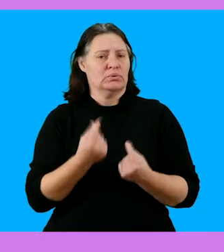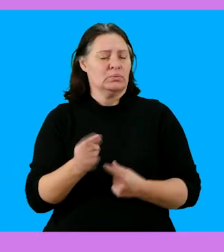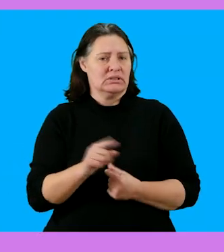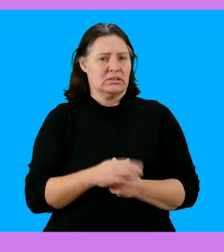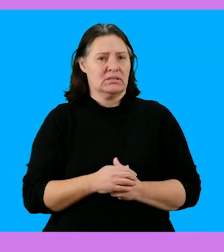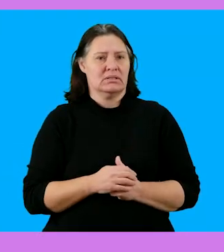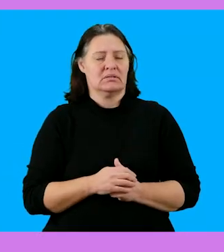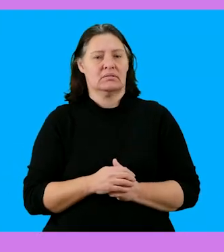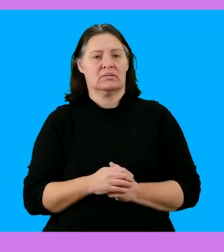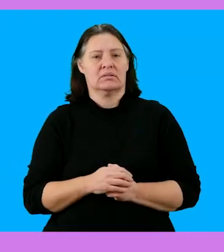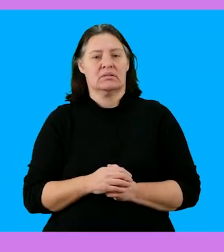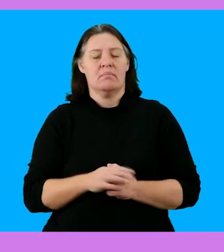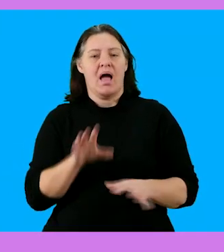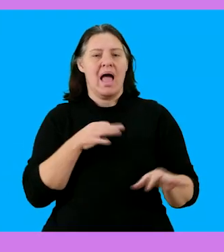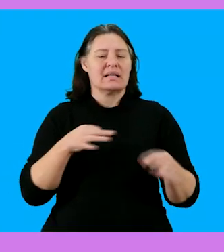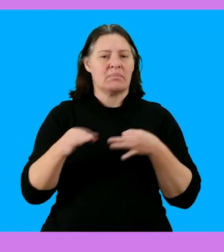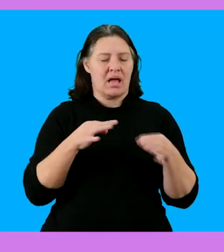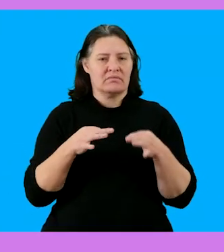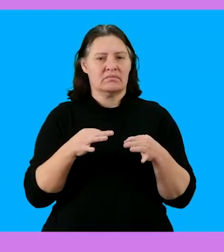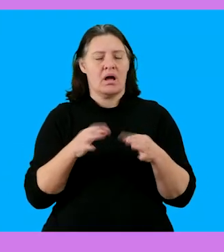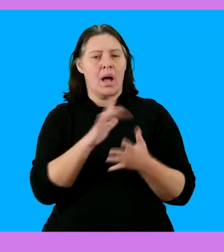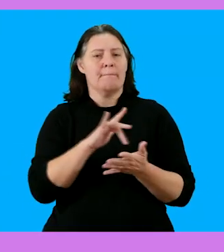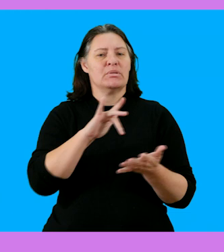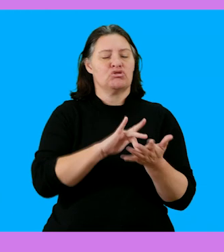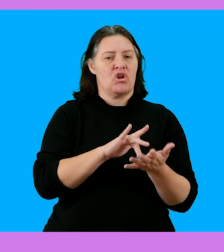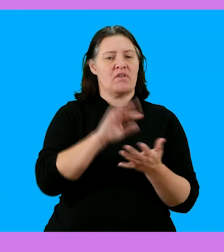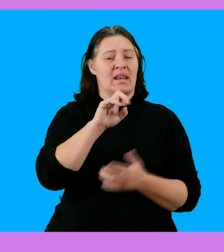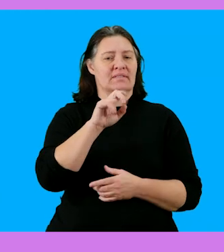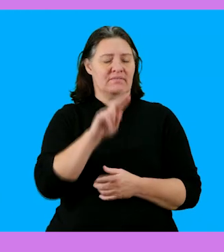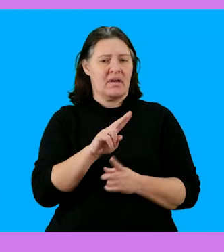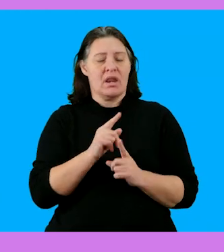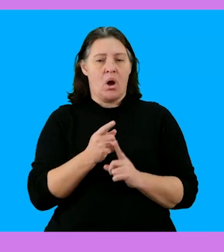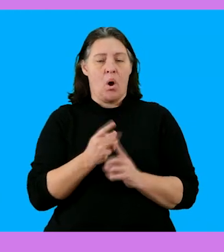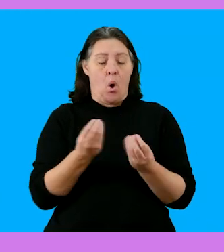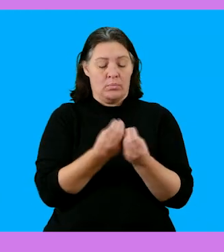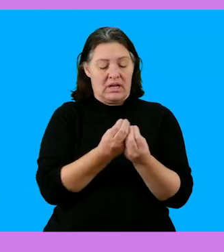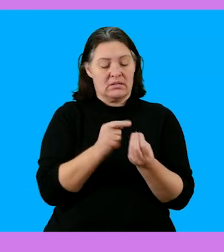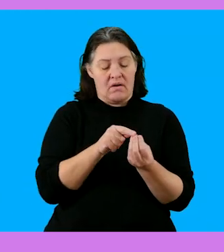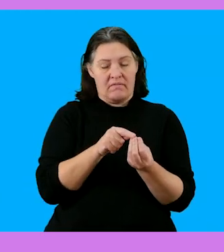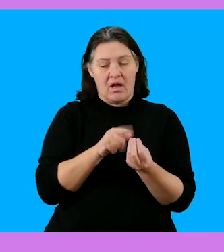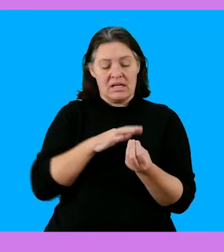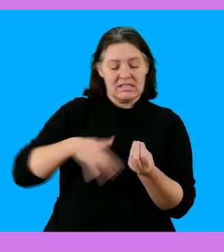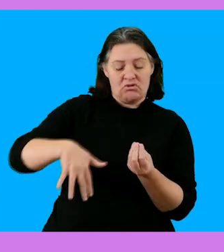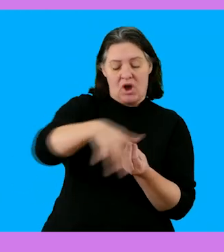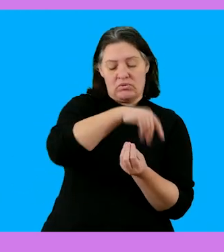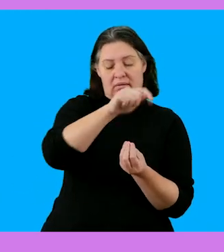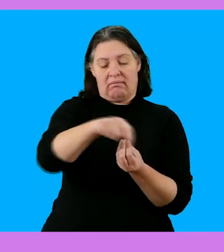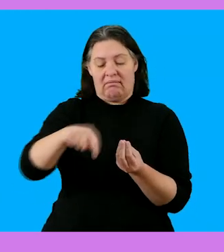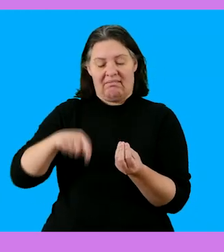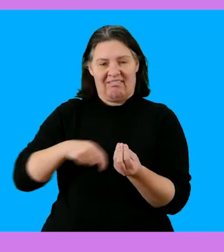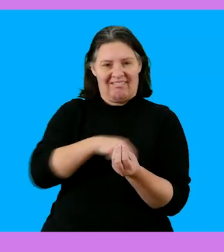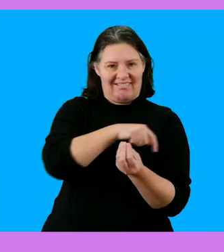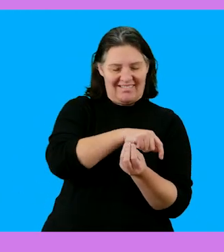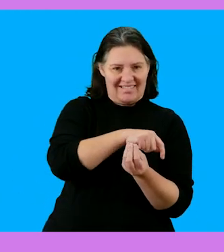you should be able to, first of all, describe the relative position of an object in relation to the